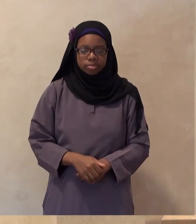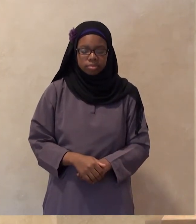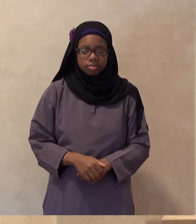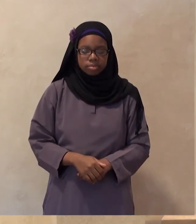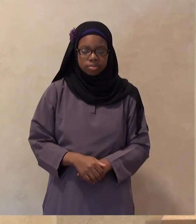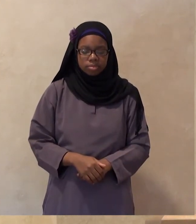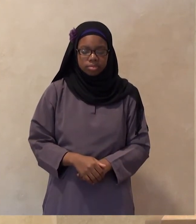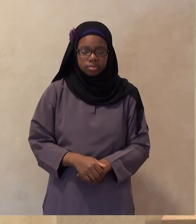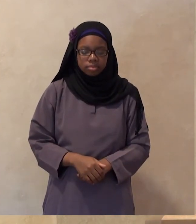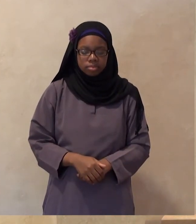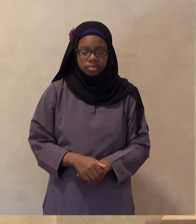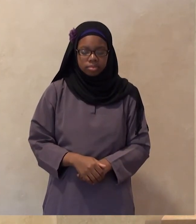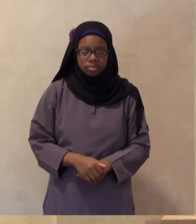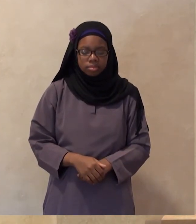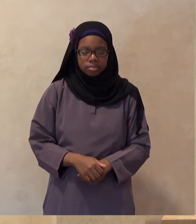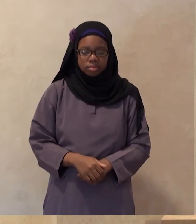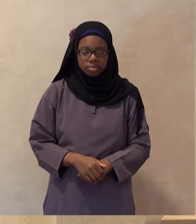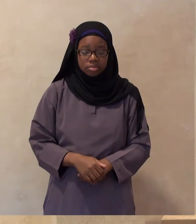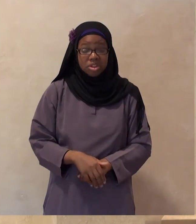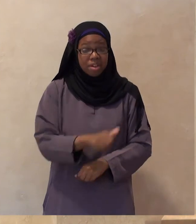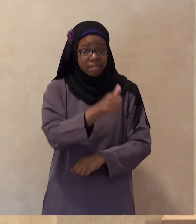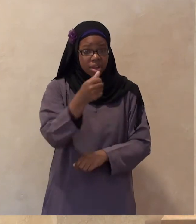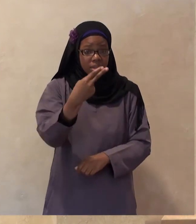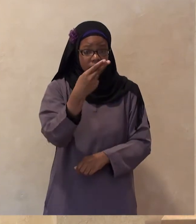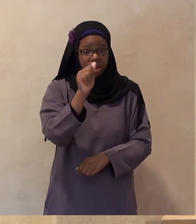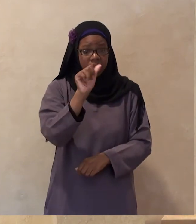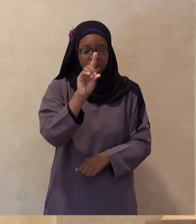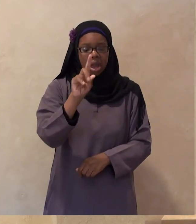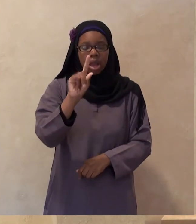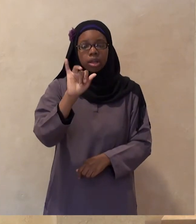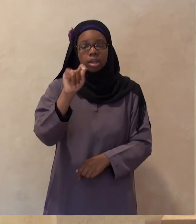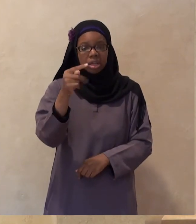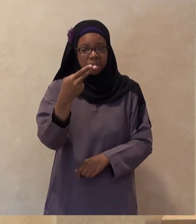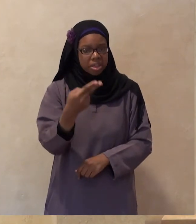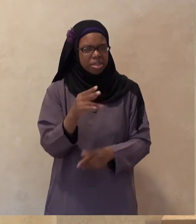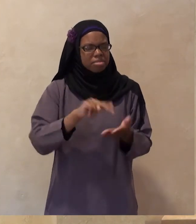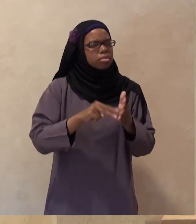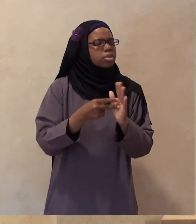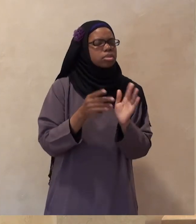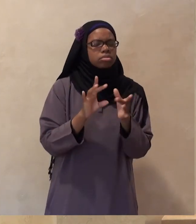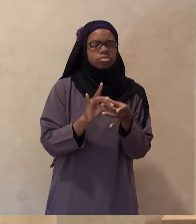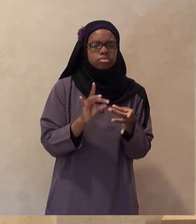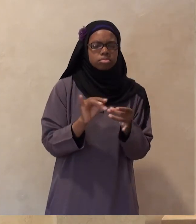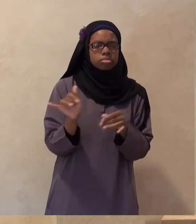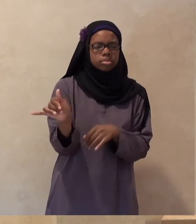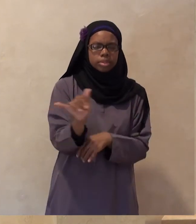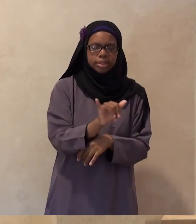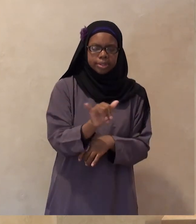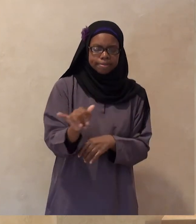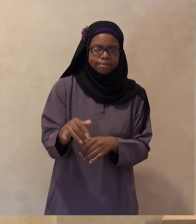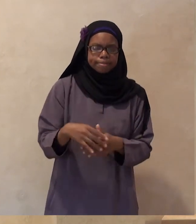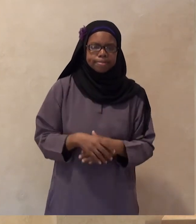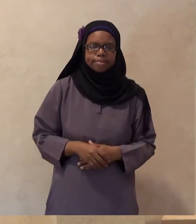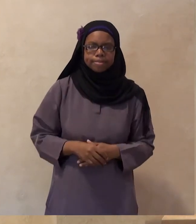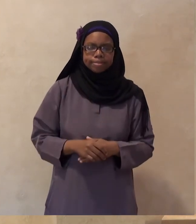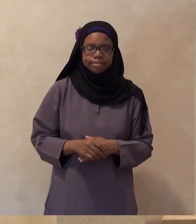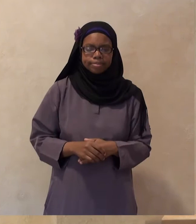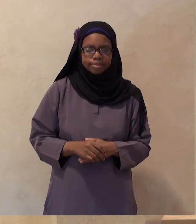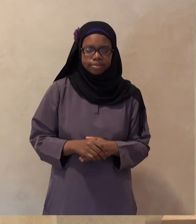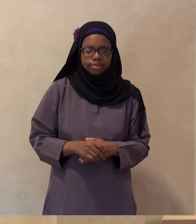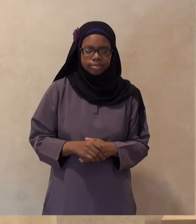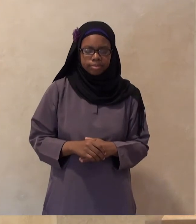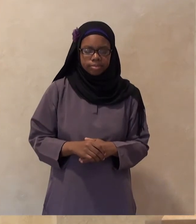Sahiha. There is another hadith of the same meaning. This hadith is narrated by Abu Tha'laba radiyallahu